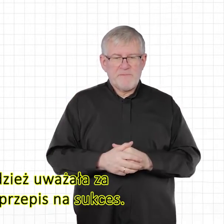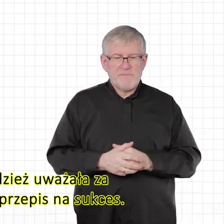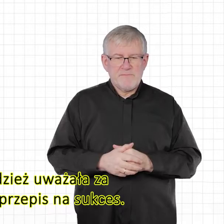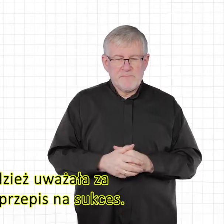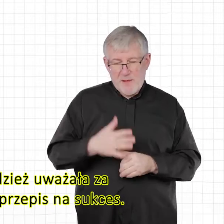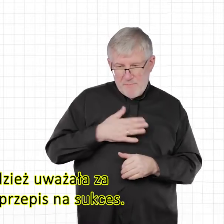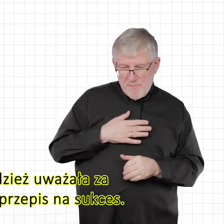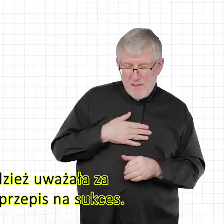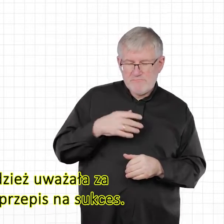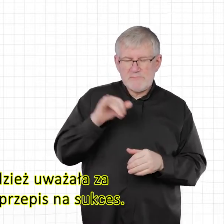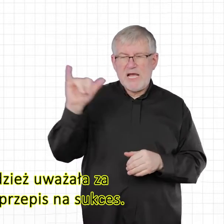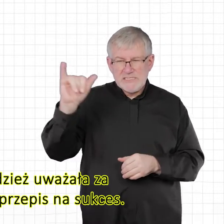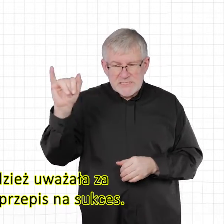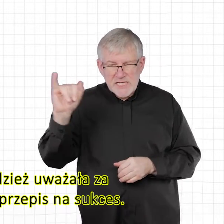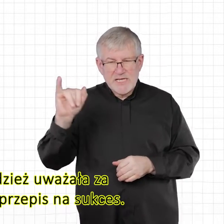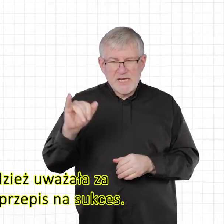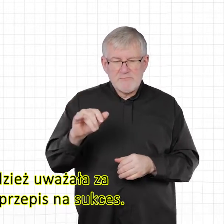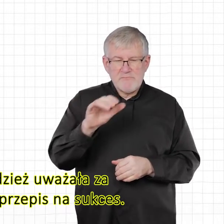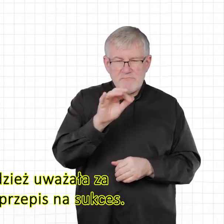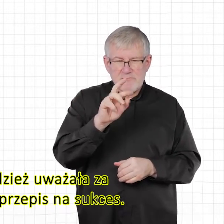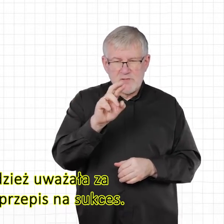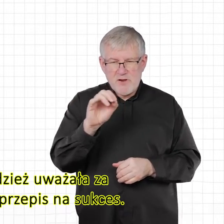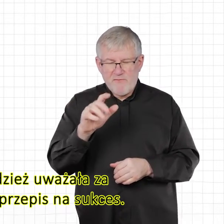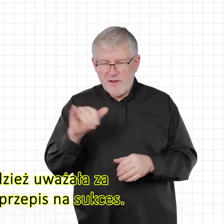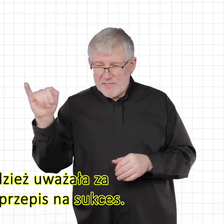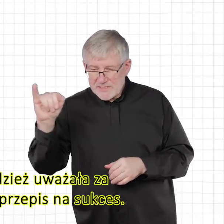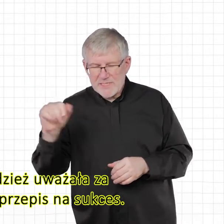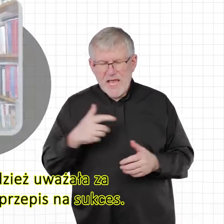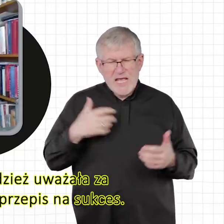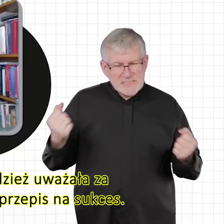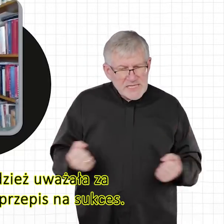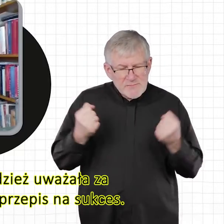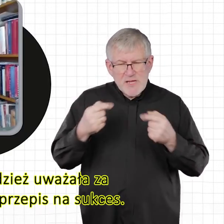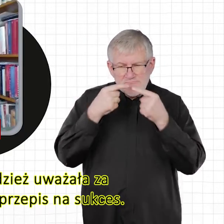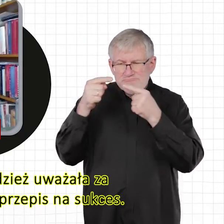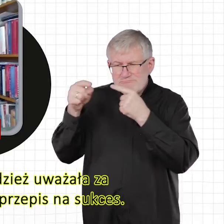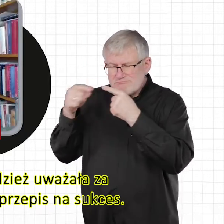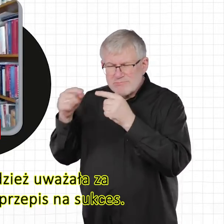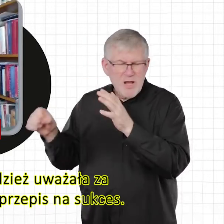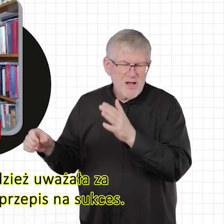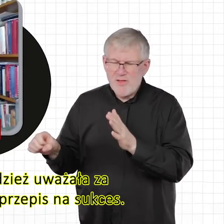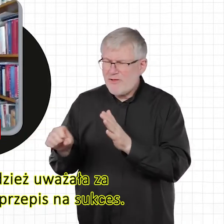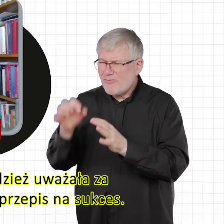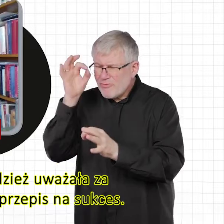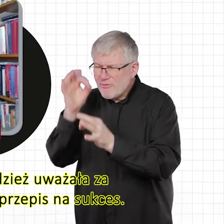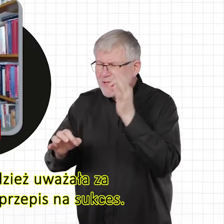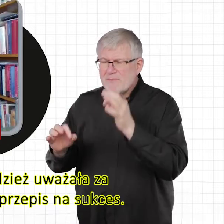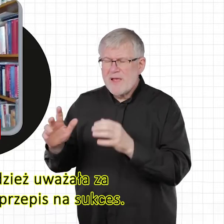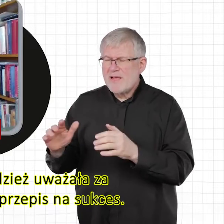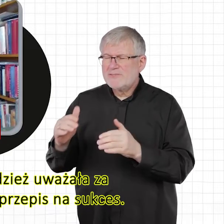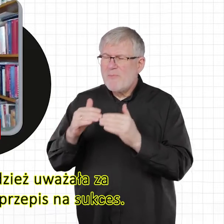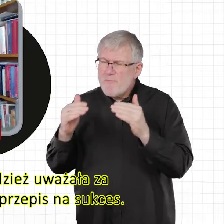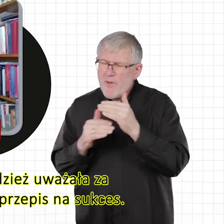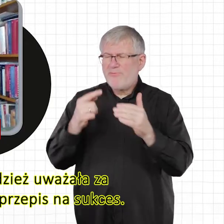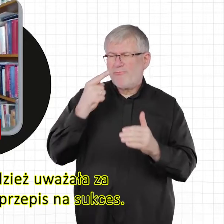teenagers feel like it was actually their idea to do it in the first place even. So that's I think that's a good recipe.